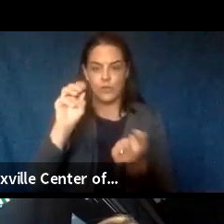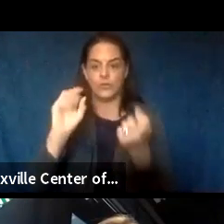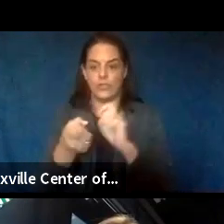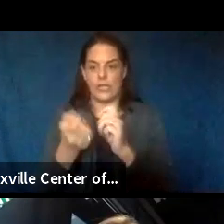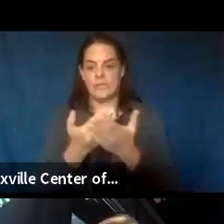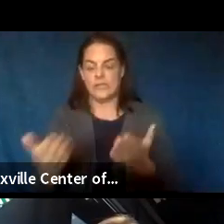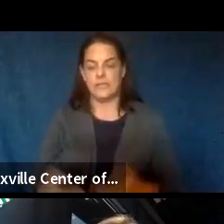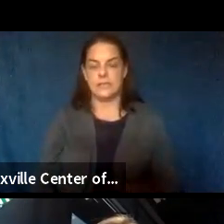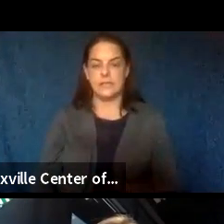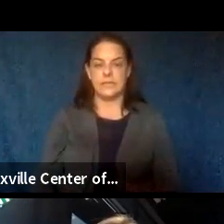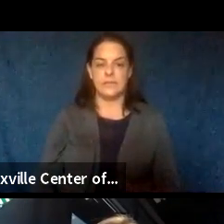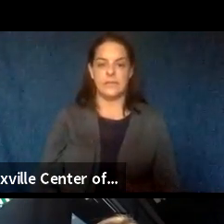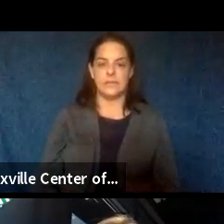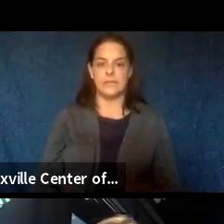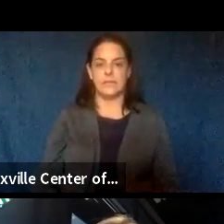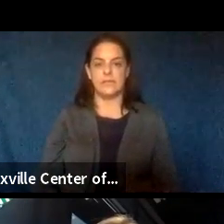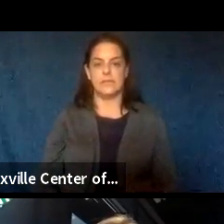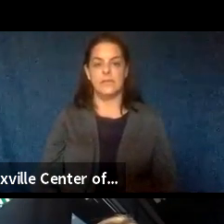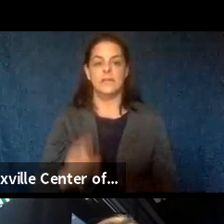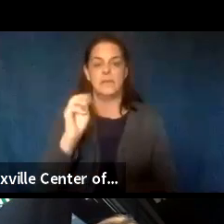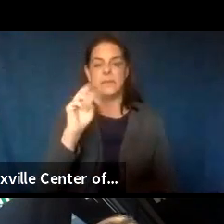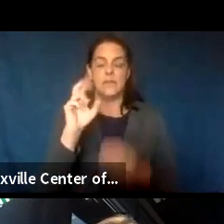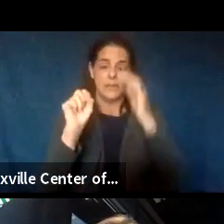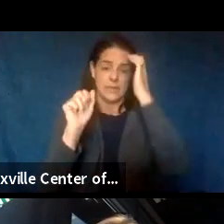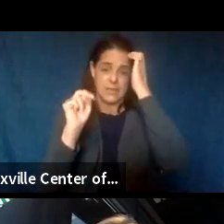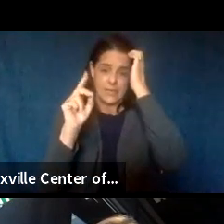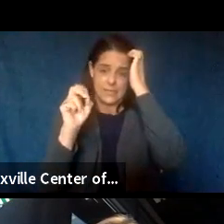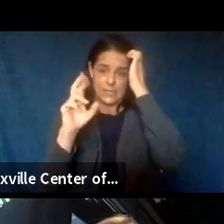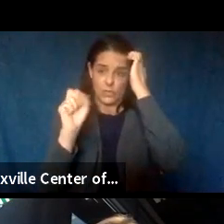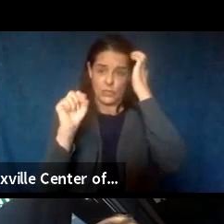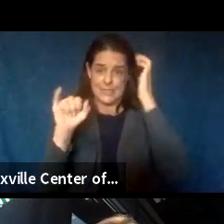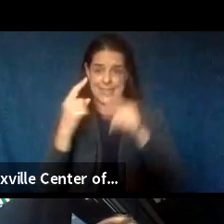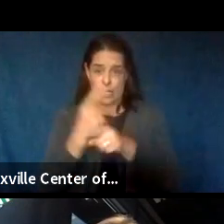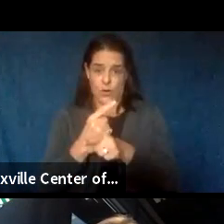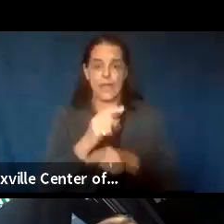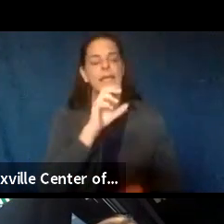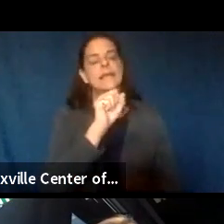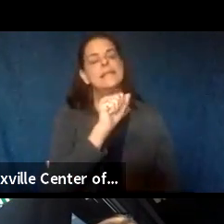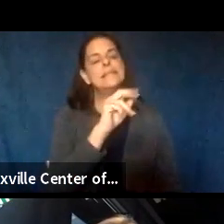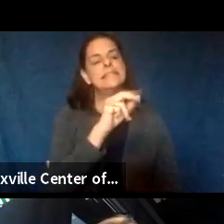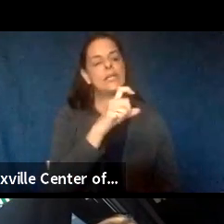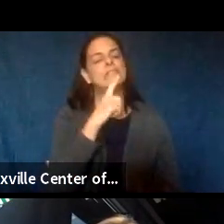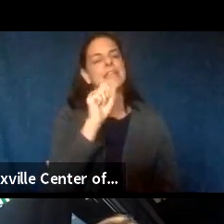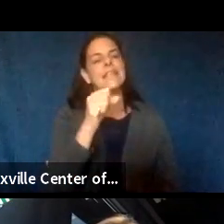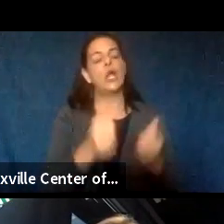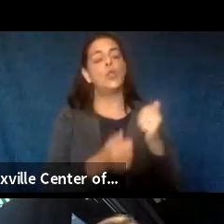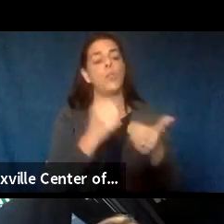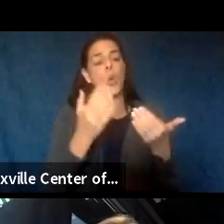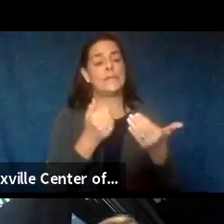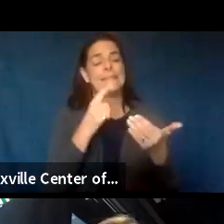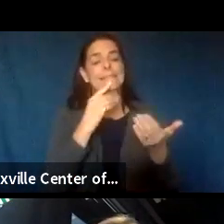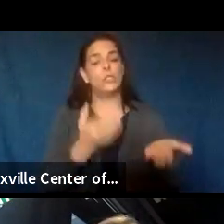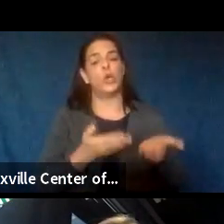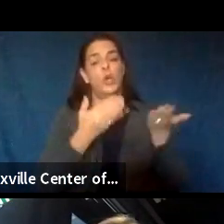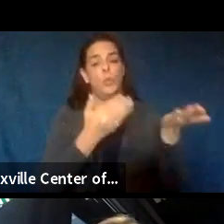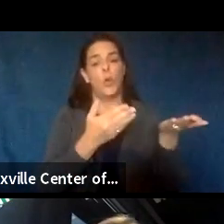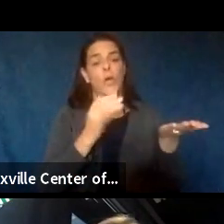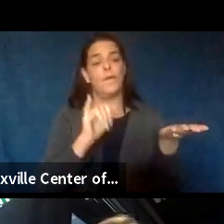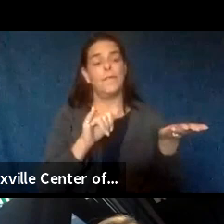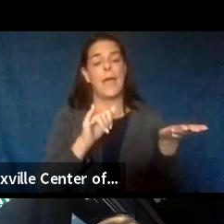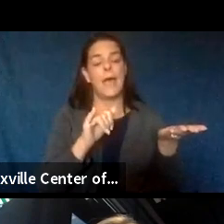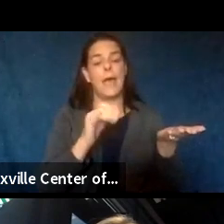things. Mr. Sanders, is that? I'd agree. The easiest thing to do is simply to move the proposed